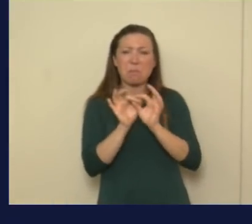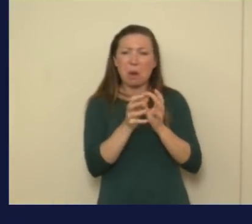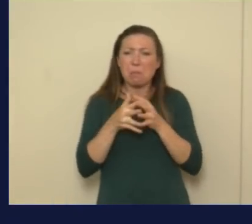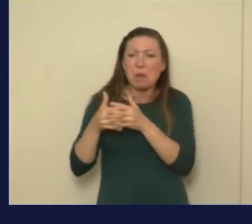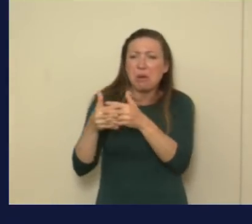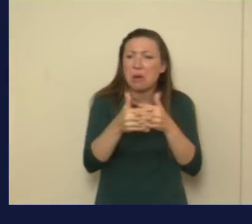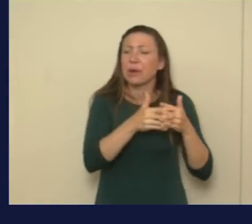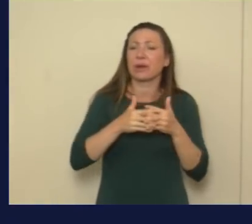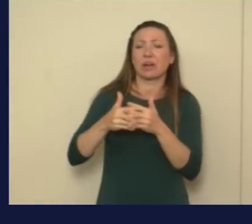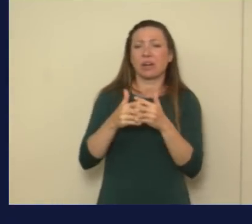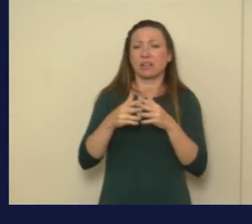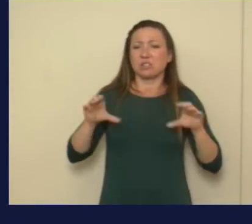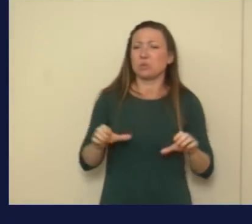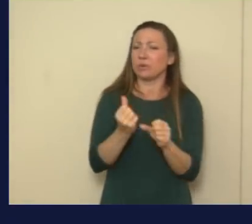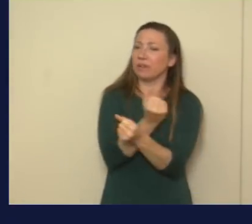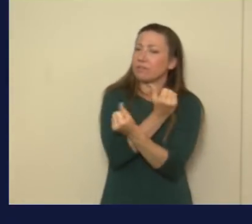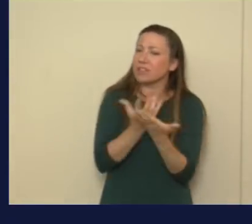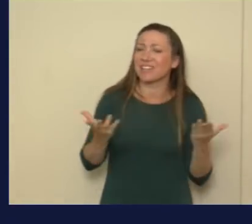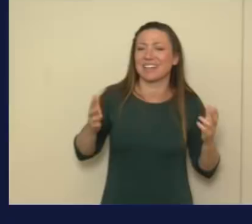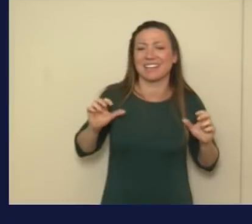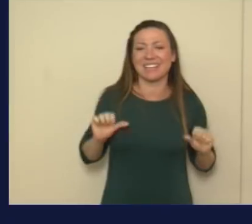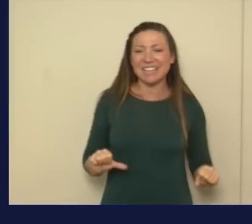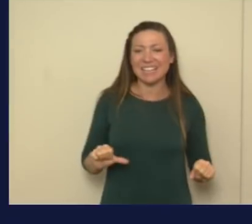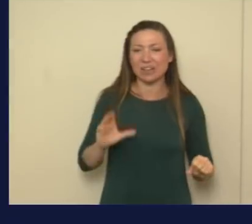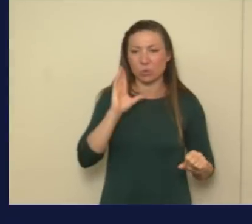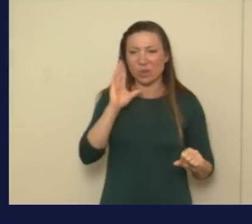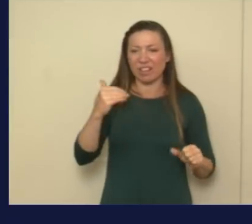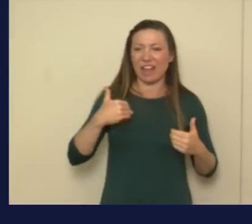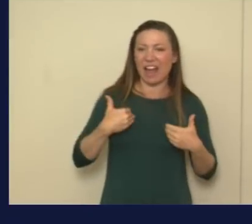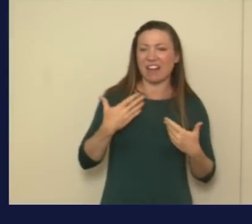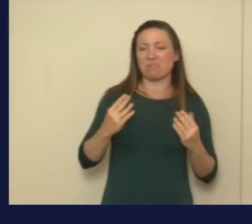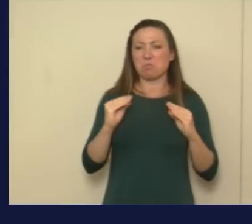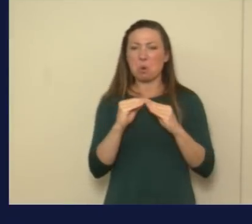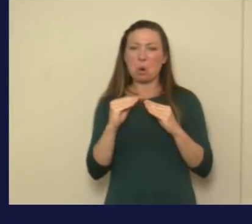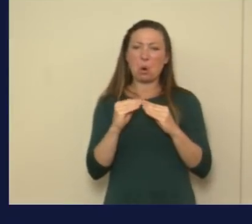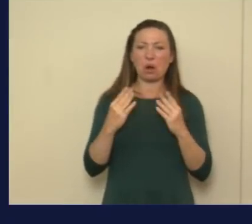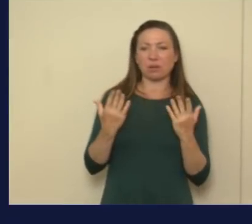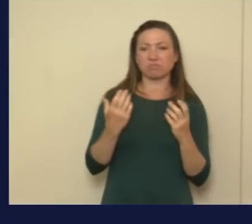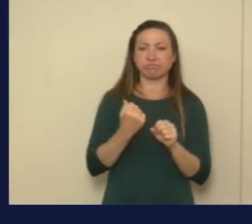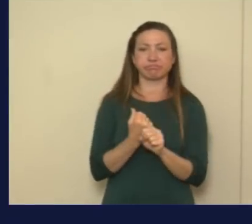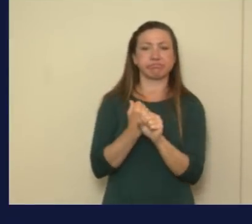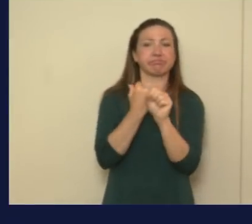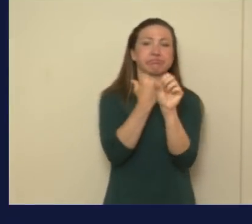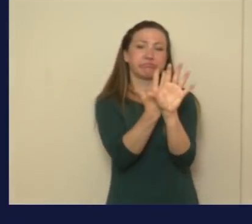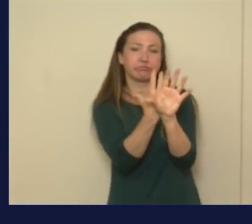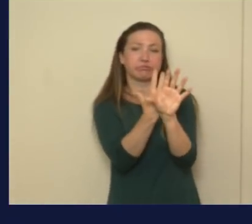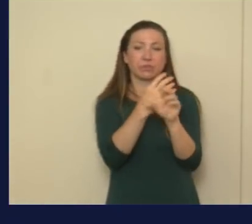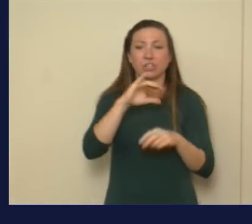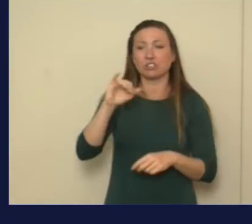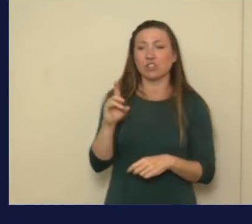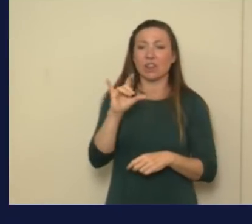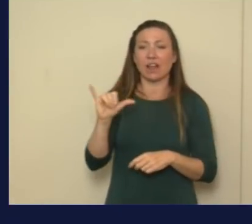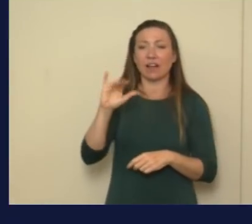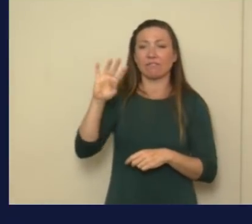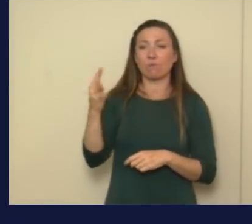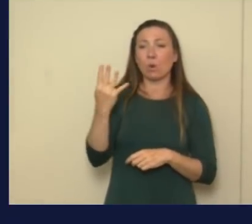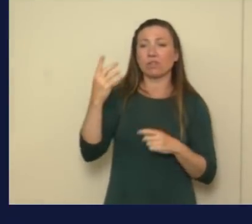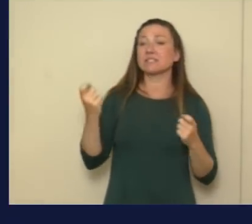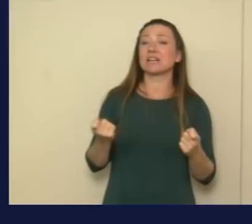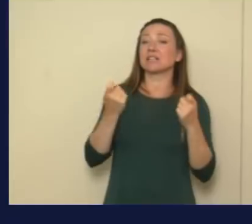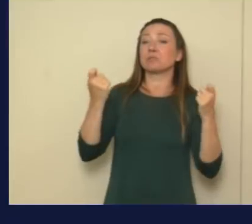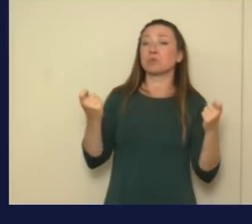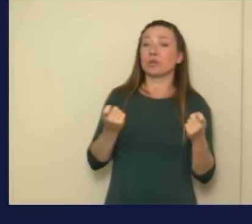virtual 4th of July kind of a celebration from the governor's residence. Nobody wants to let